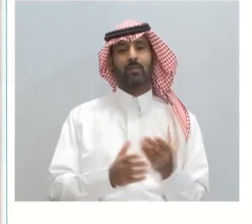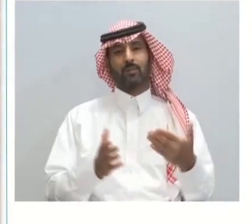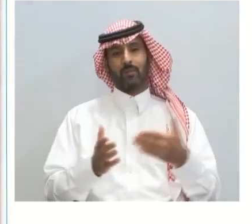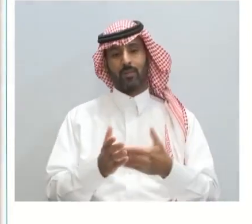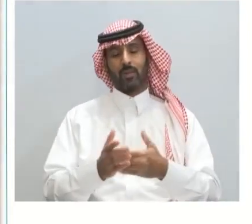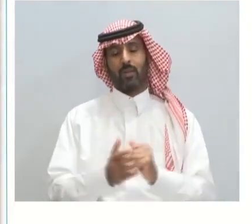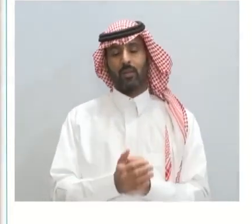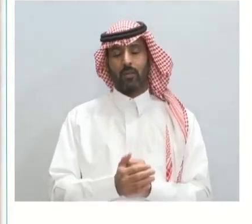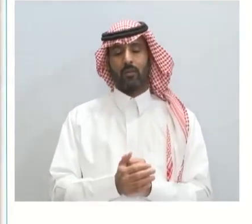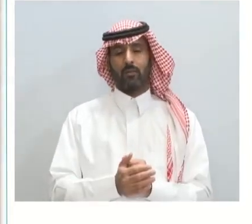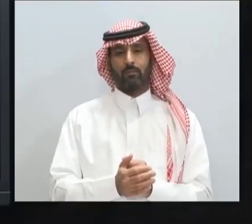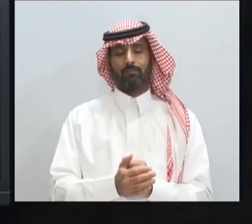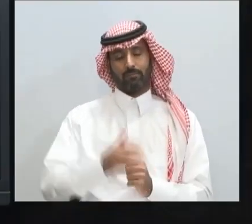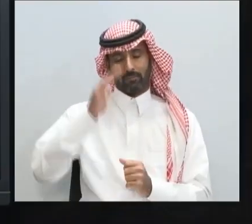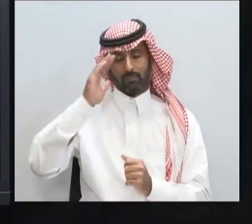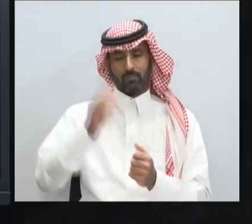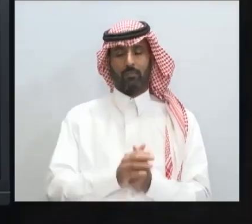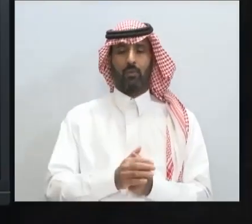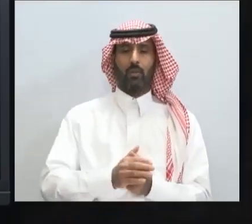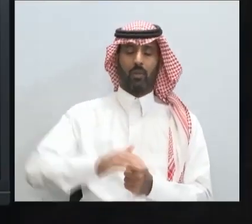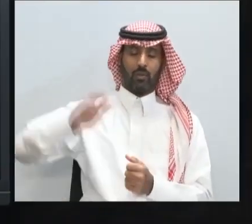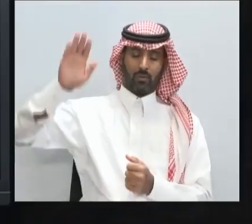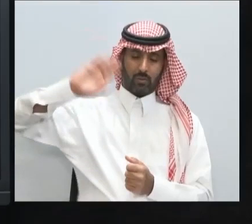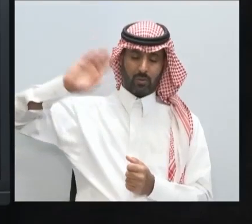that, we reach the end of this lesson. See you next lesson,